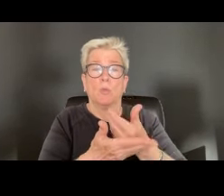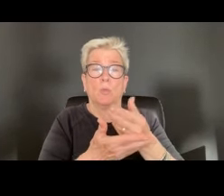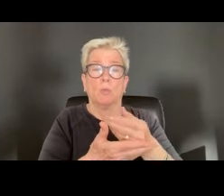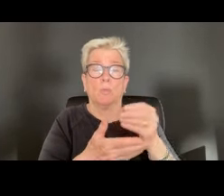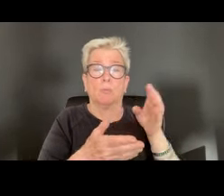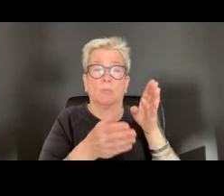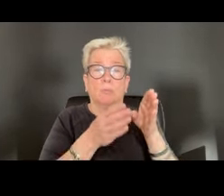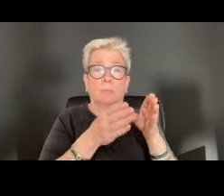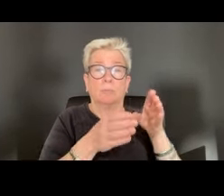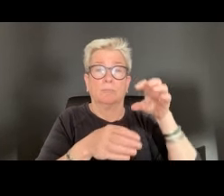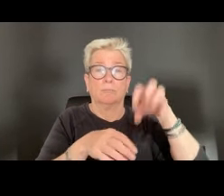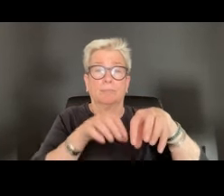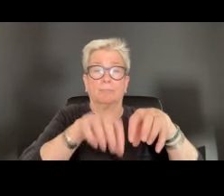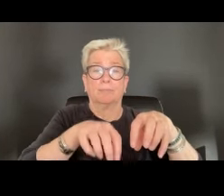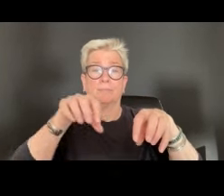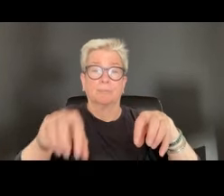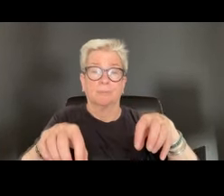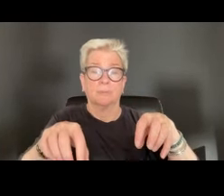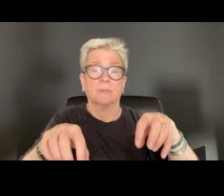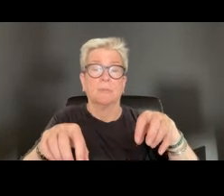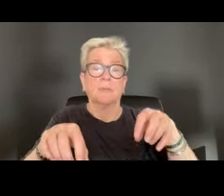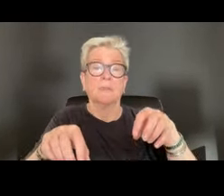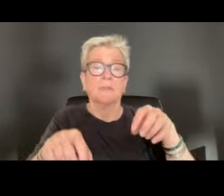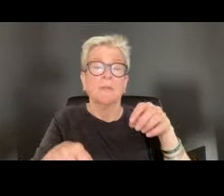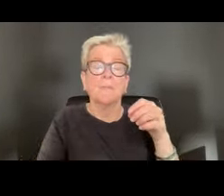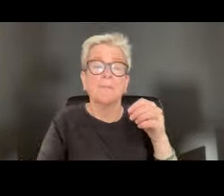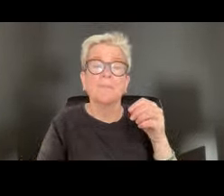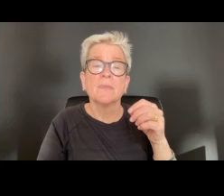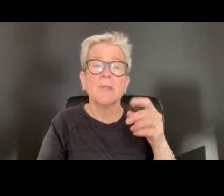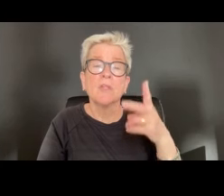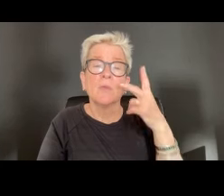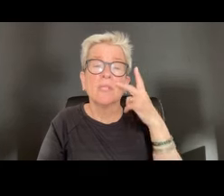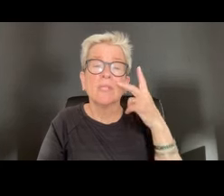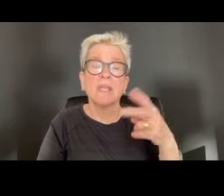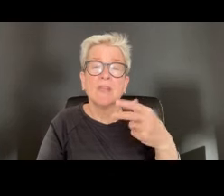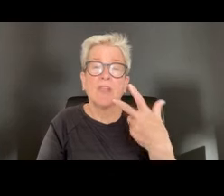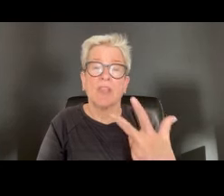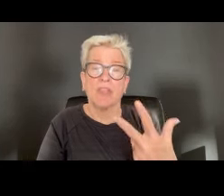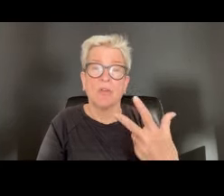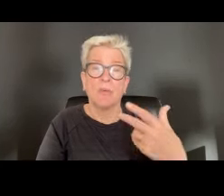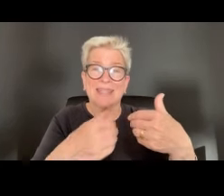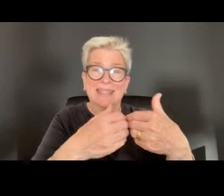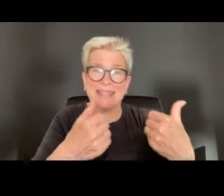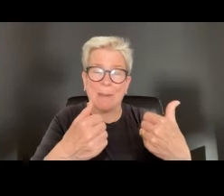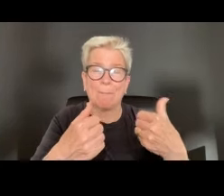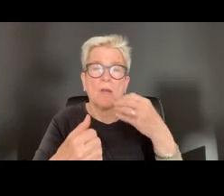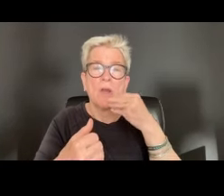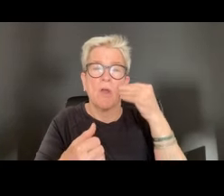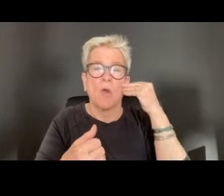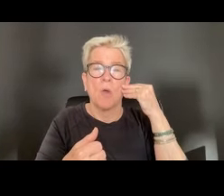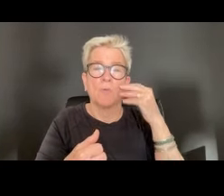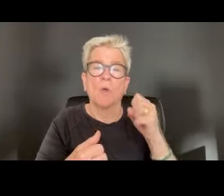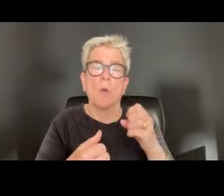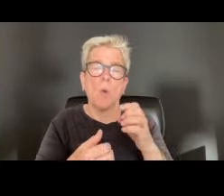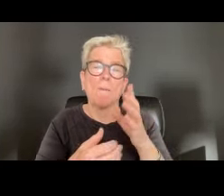the right, the preservation and infill option, example of 3 detached homes or semi-attached